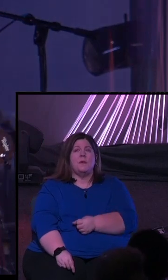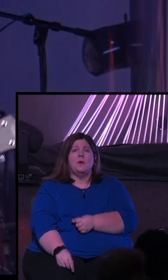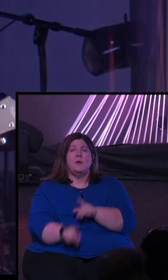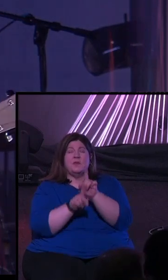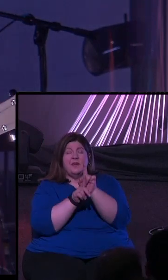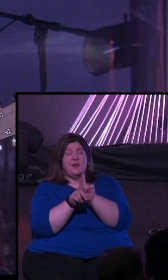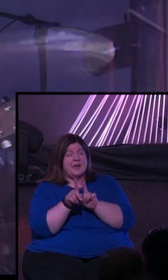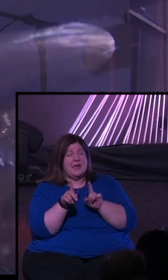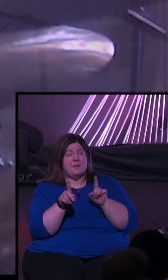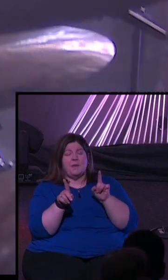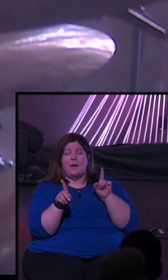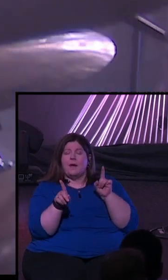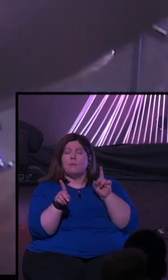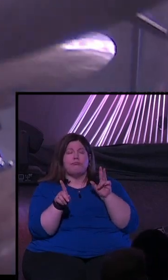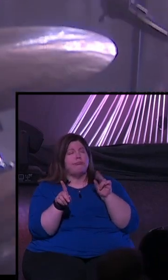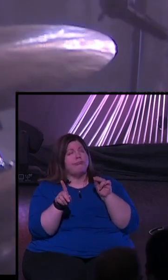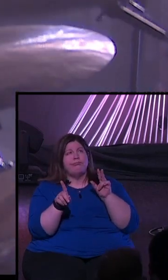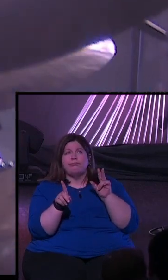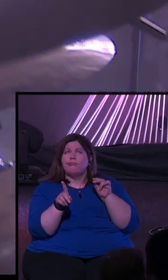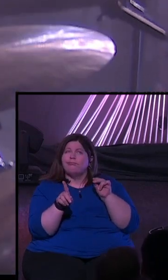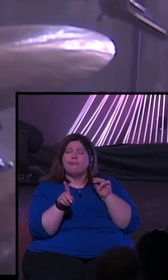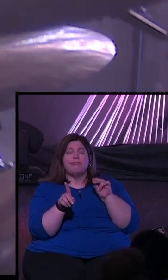No turning